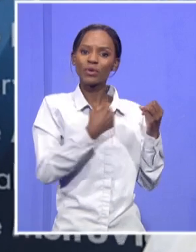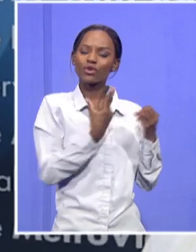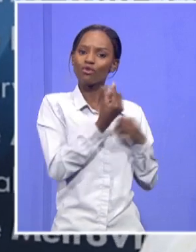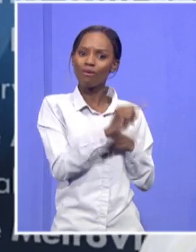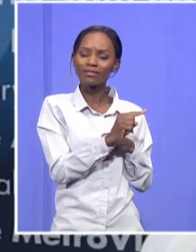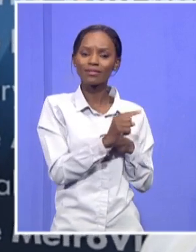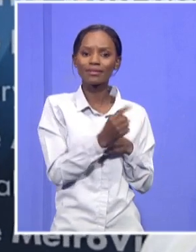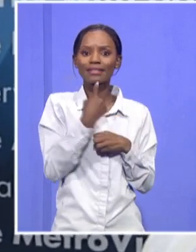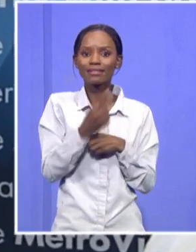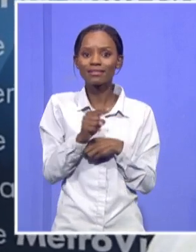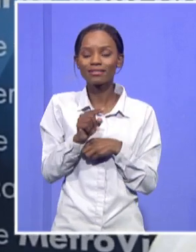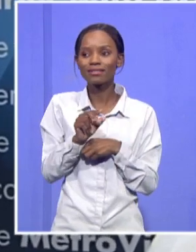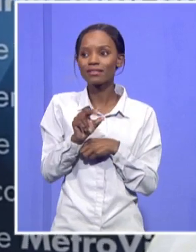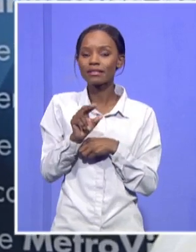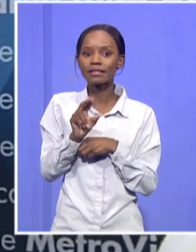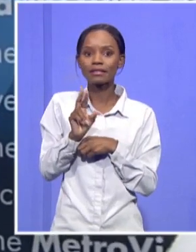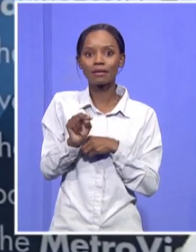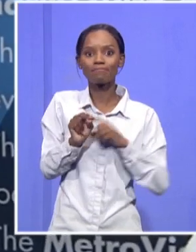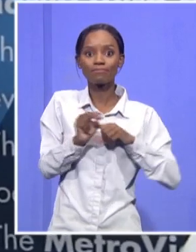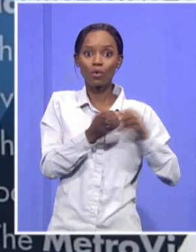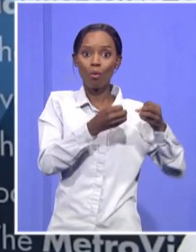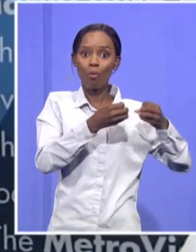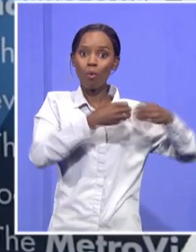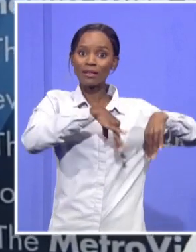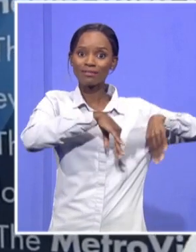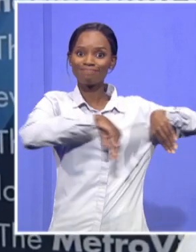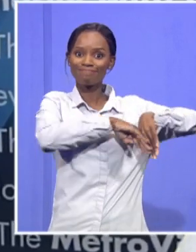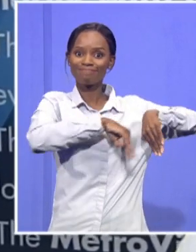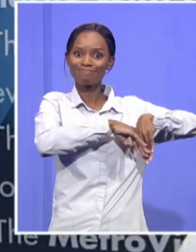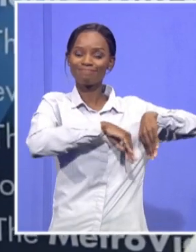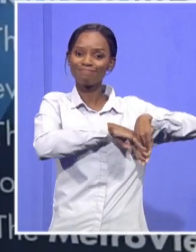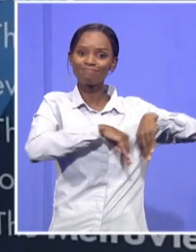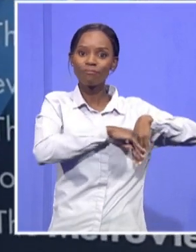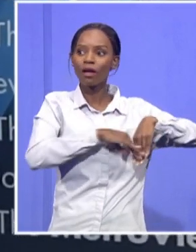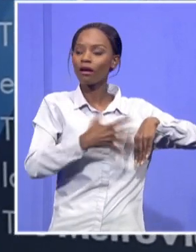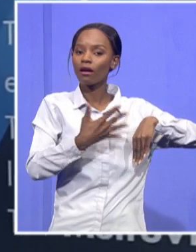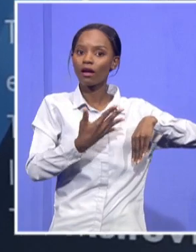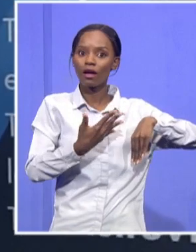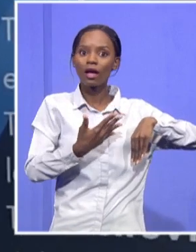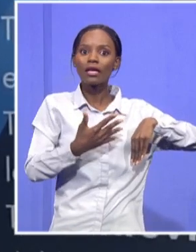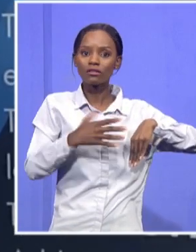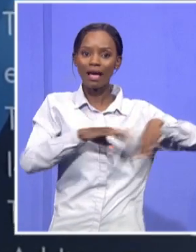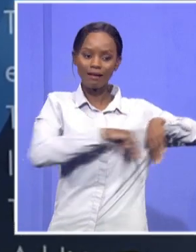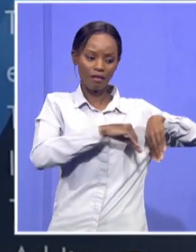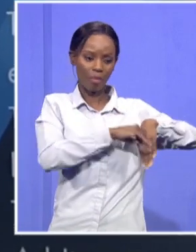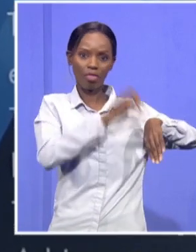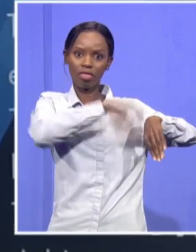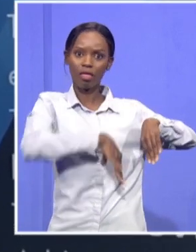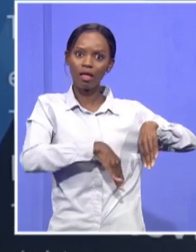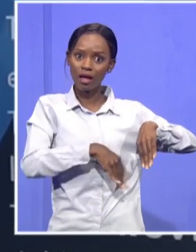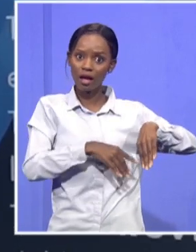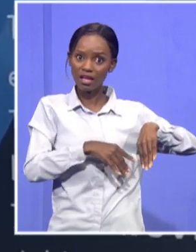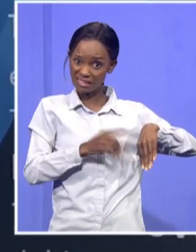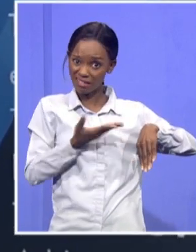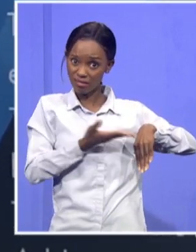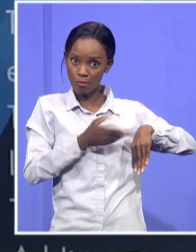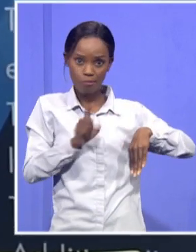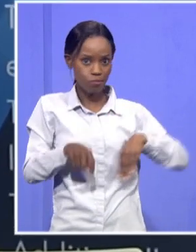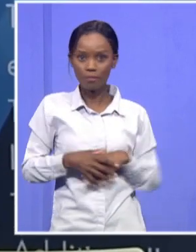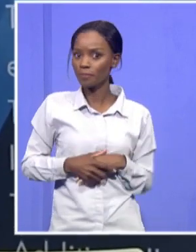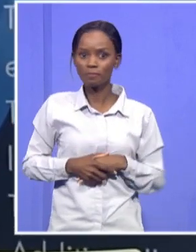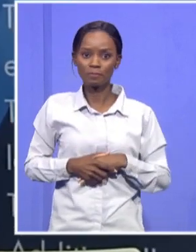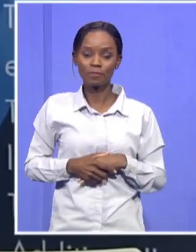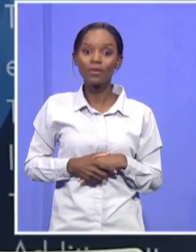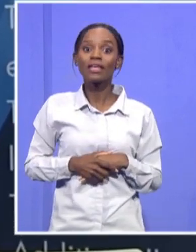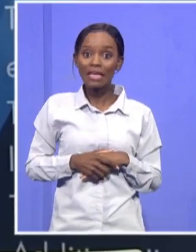the organic waste should not go to the landfill or it should not go into the dustbins. What we need to do at household level